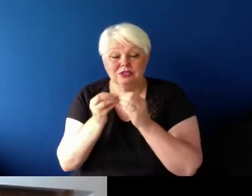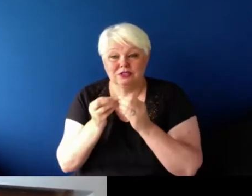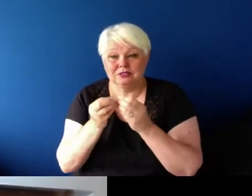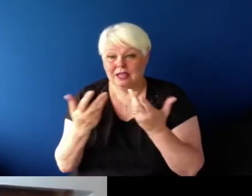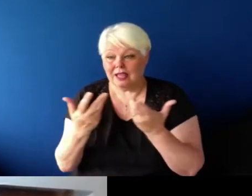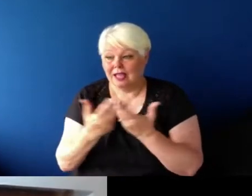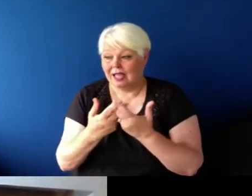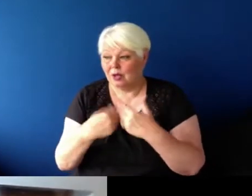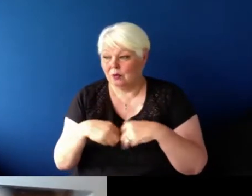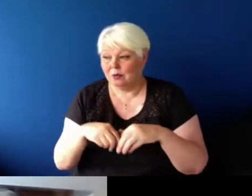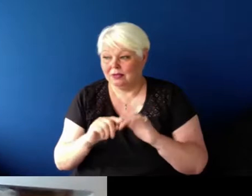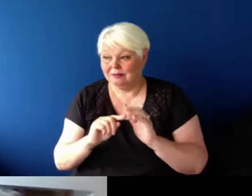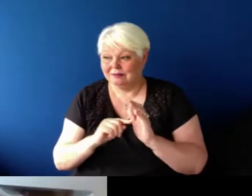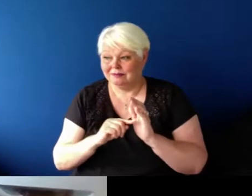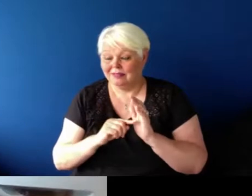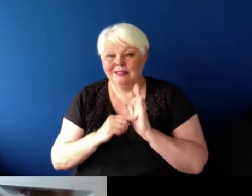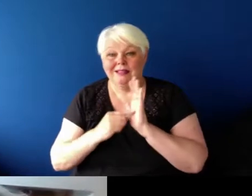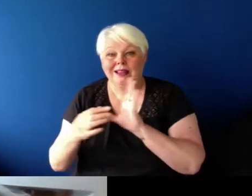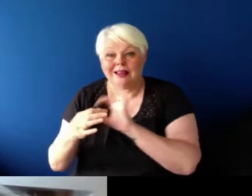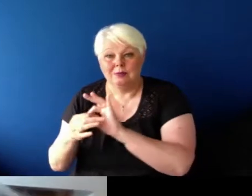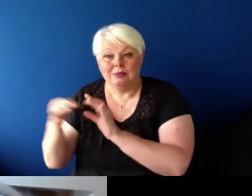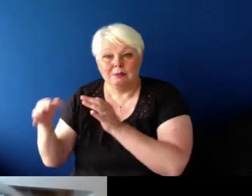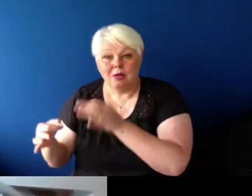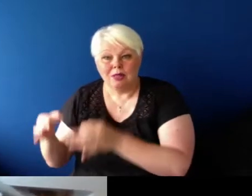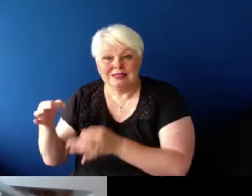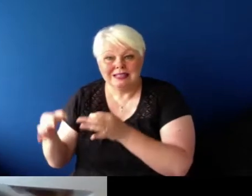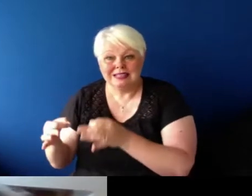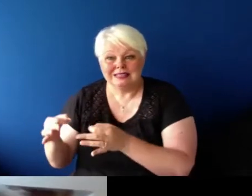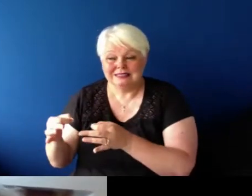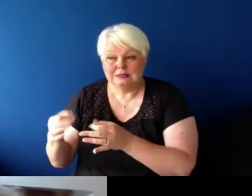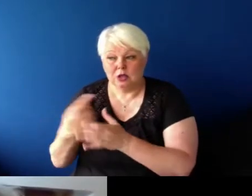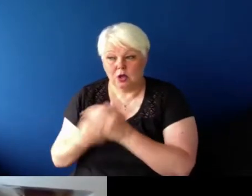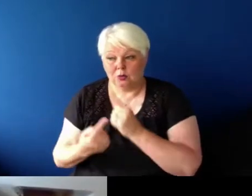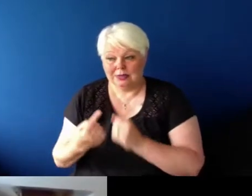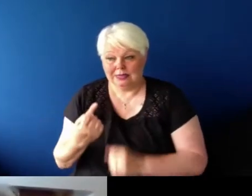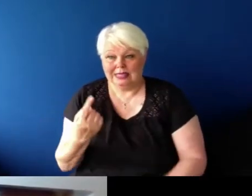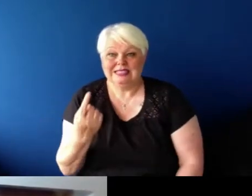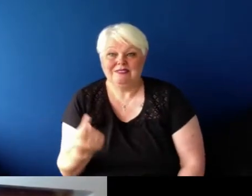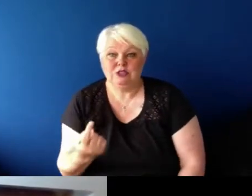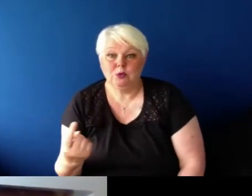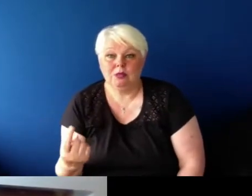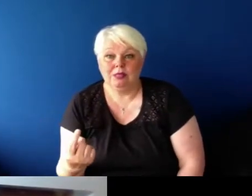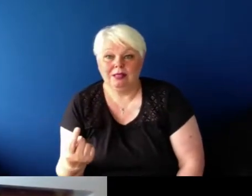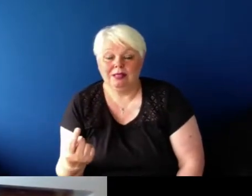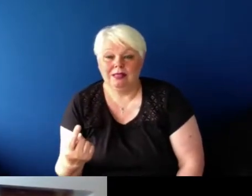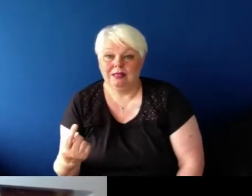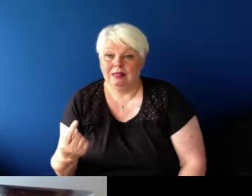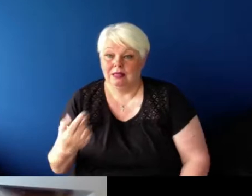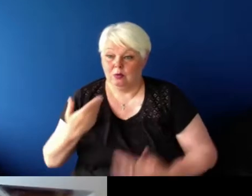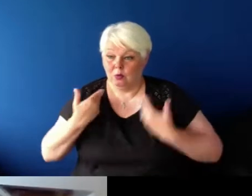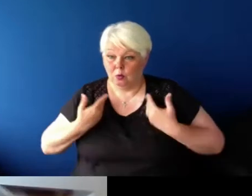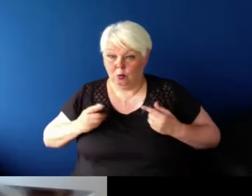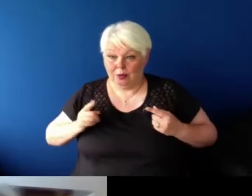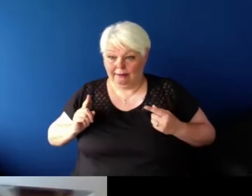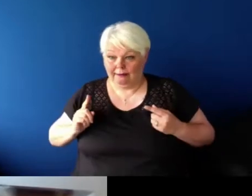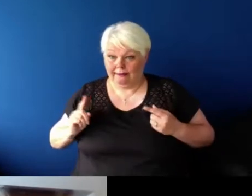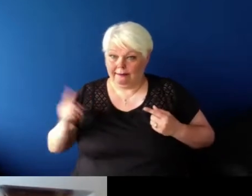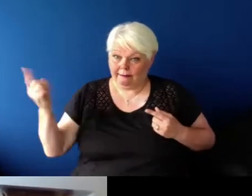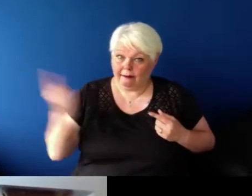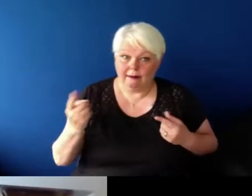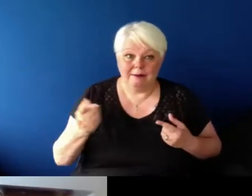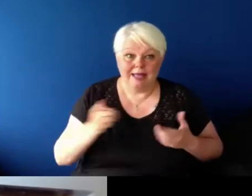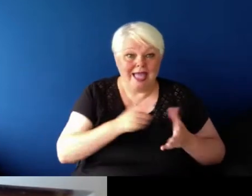are implicated in politics and all the rest of it. Not just us as individuals. We come as we are, and that's your